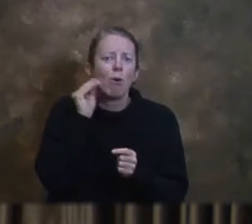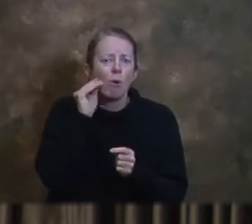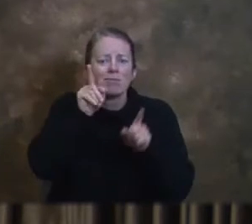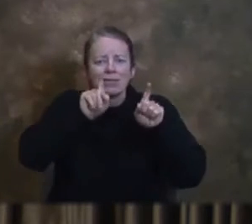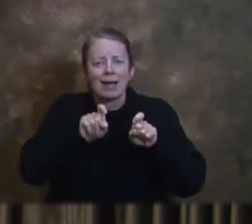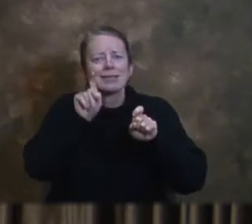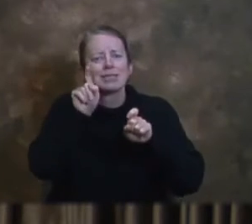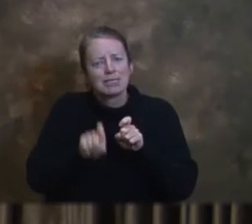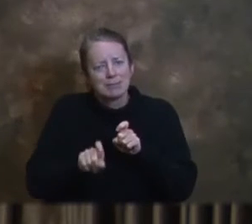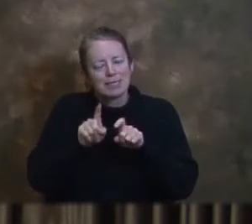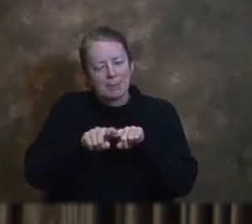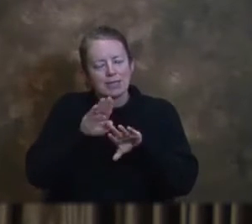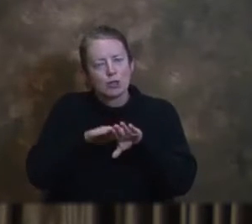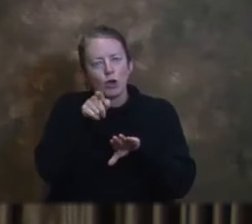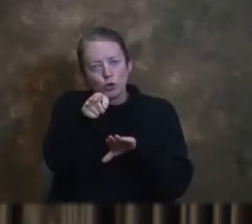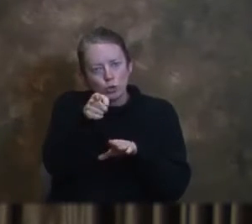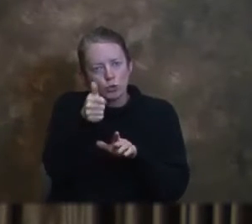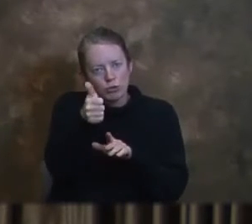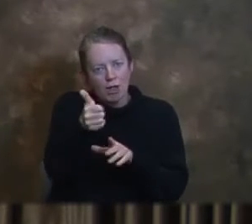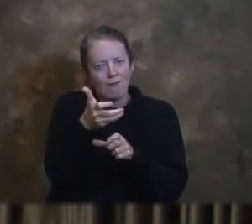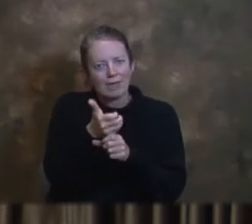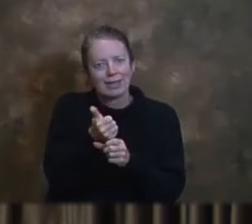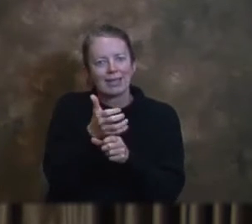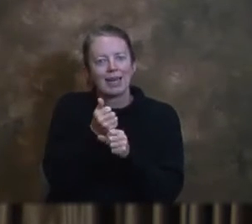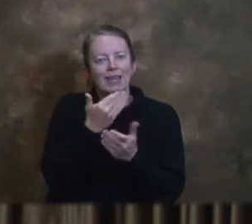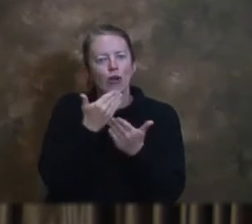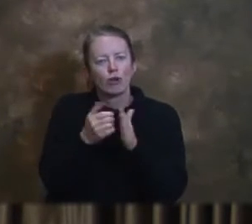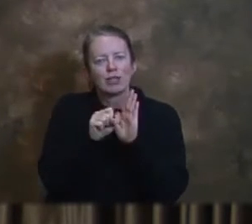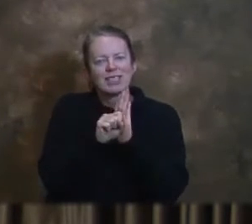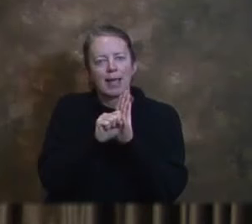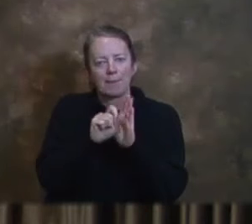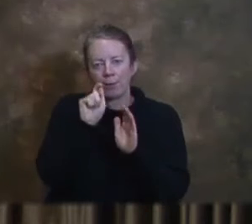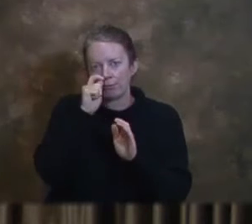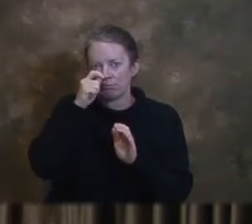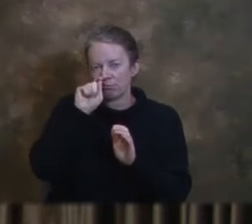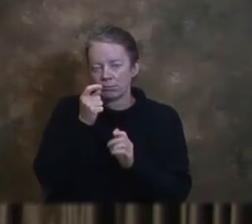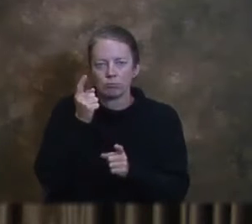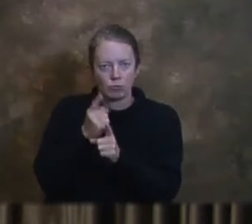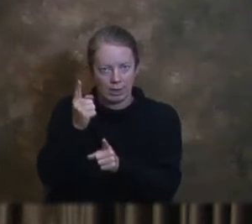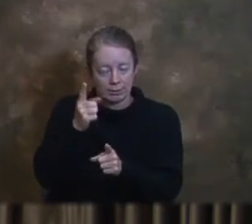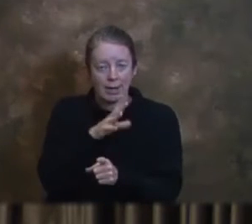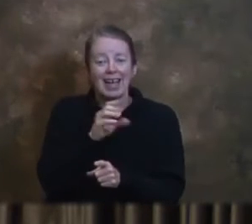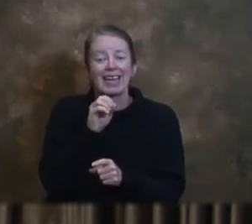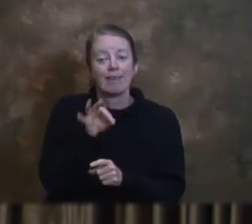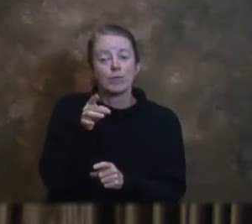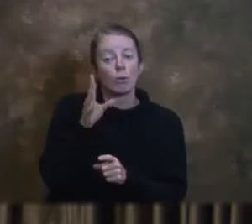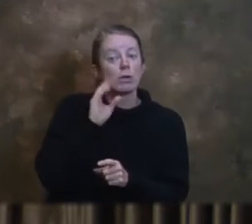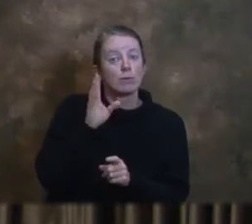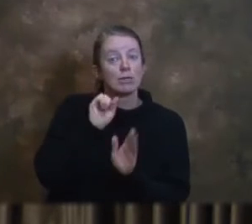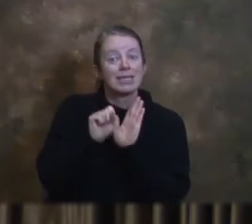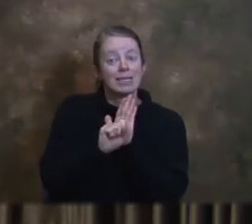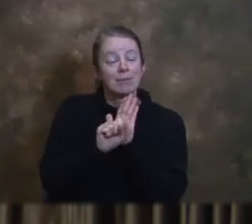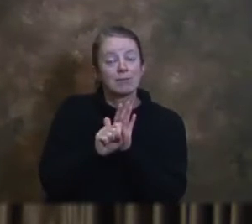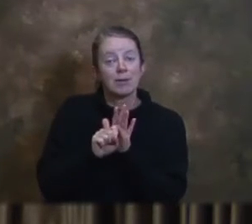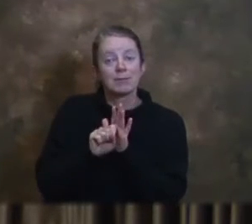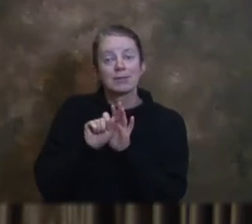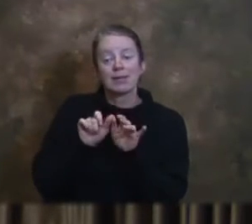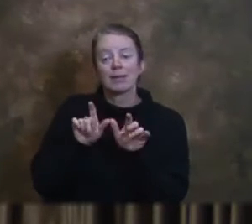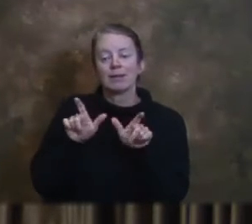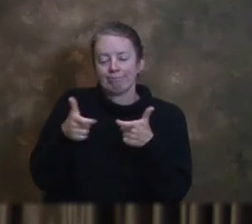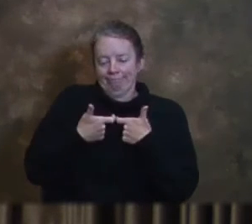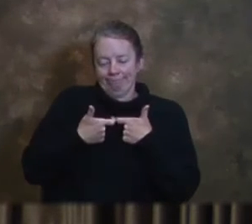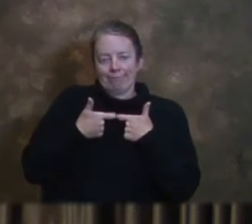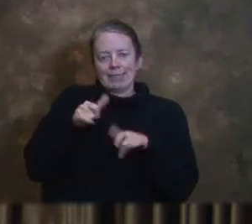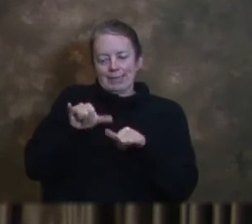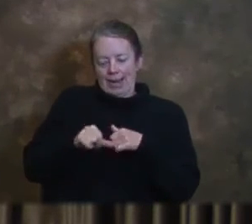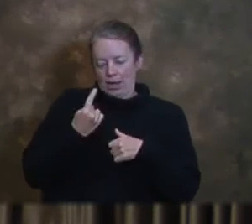Make sure that you isolate if you're having symptoms, and continue to just do the